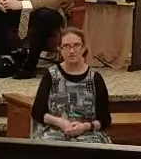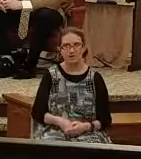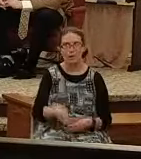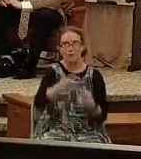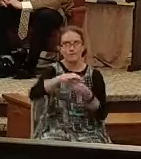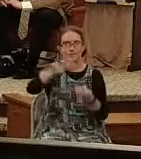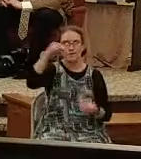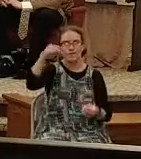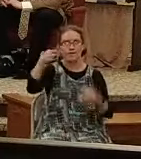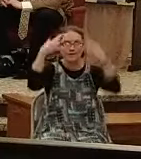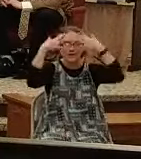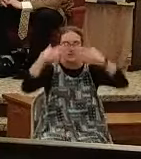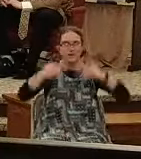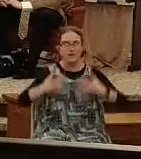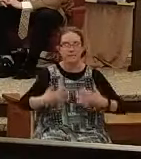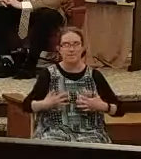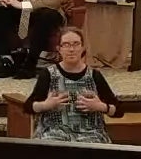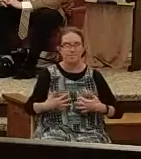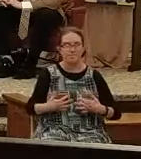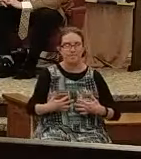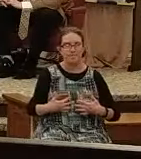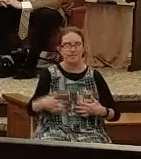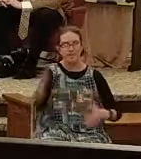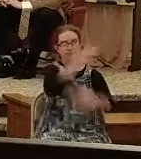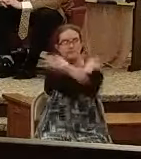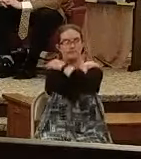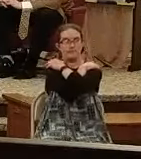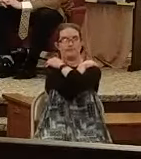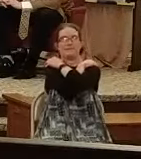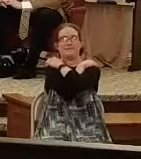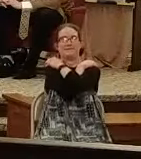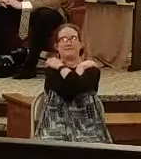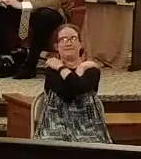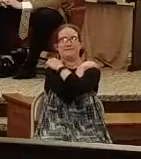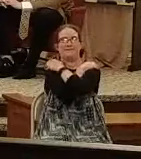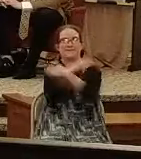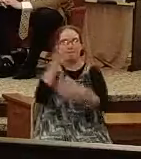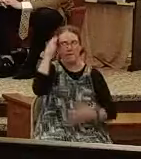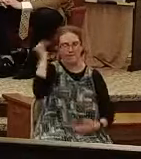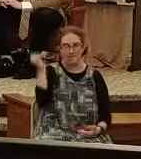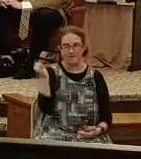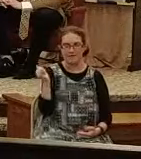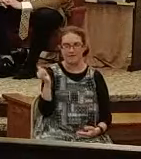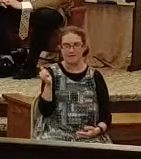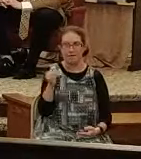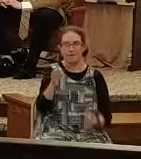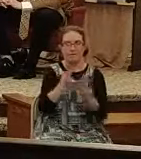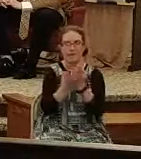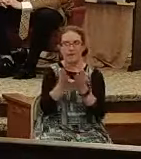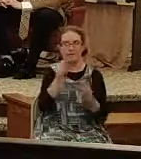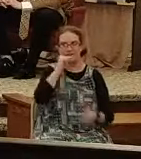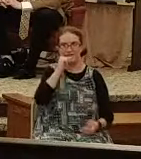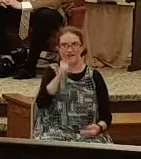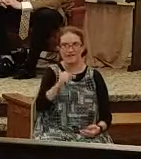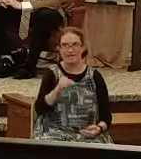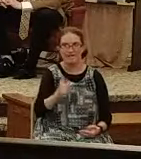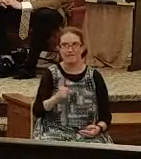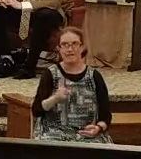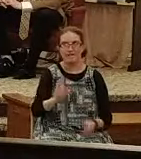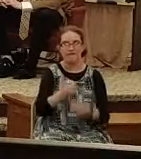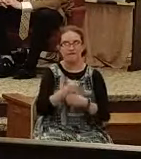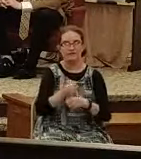the Holy Ghost gets on, hallelujah, they just wrap you up in a big hug. You know why? Because the Bible tells me that this